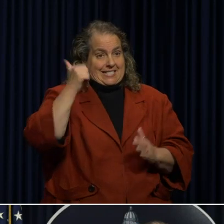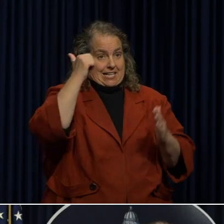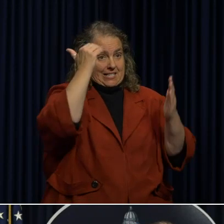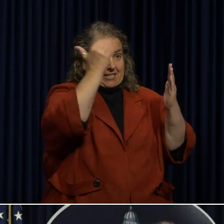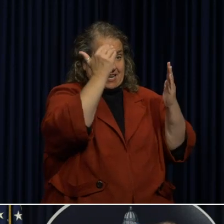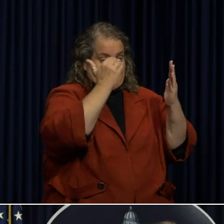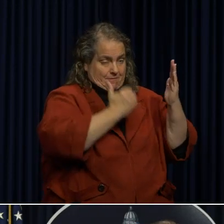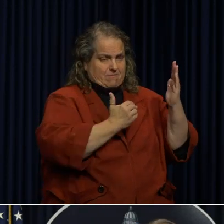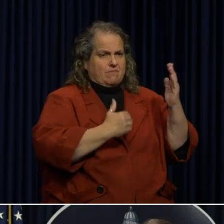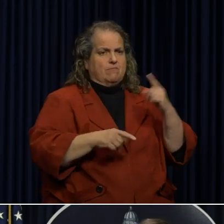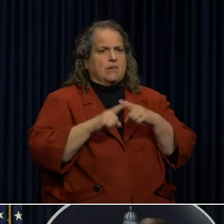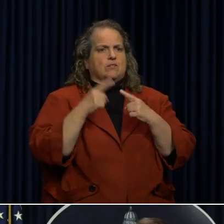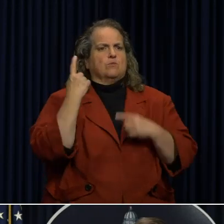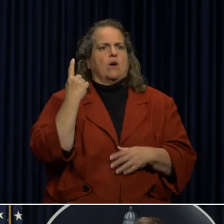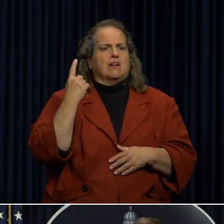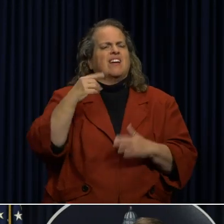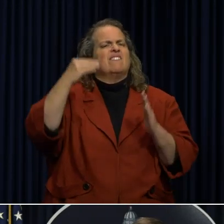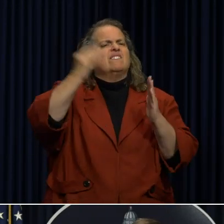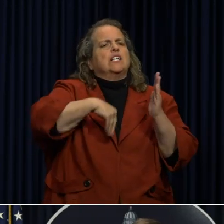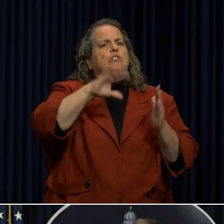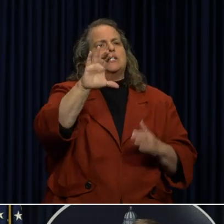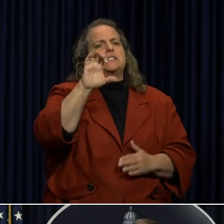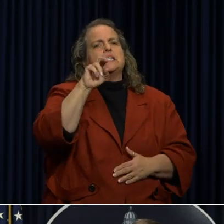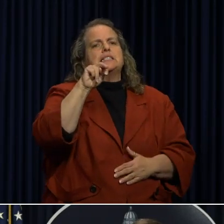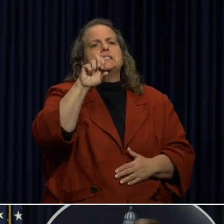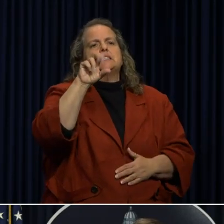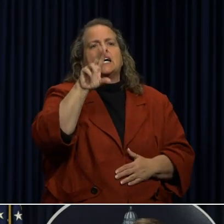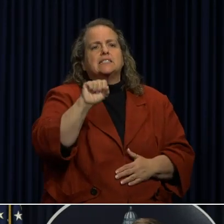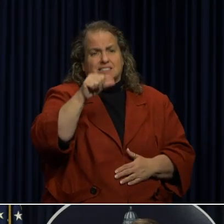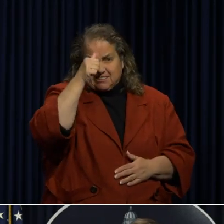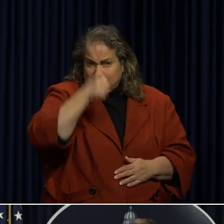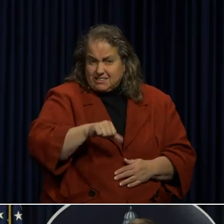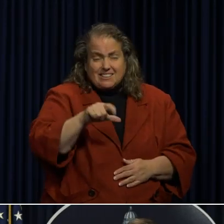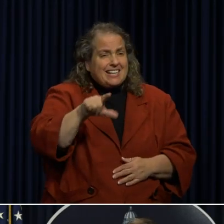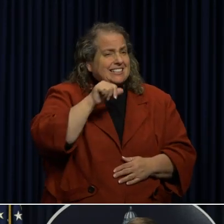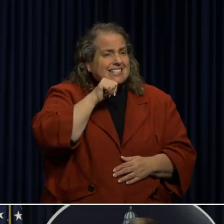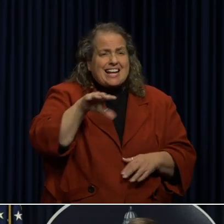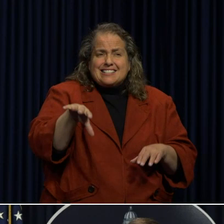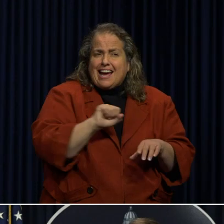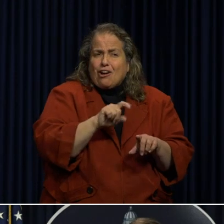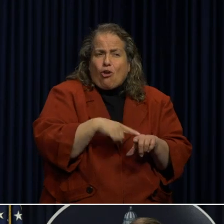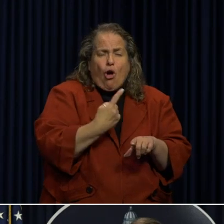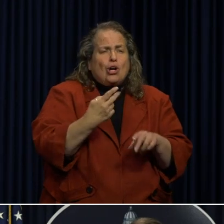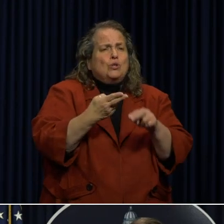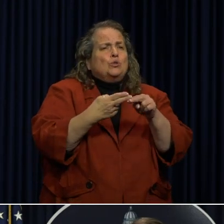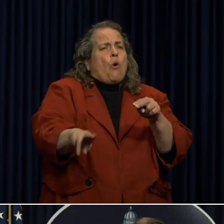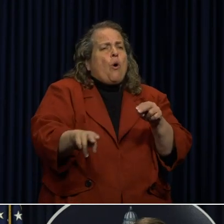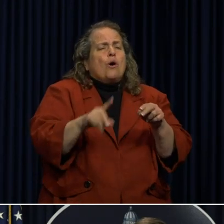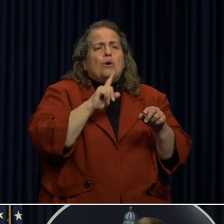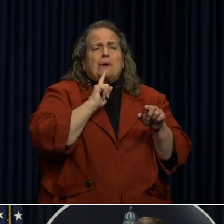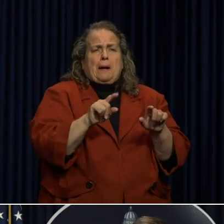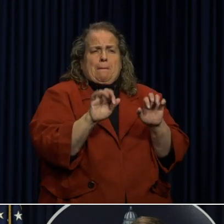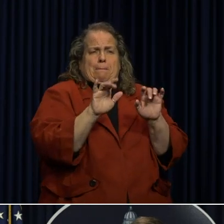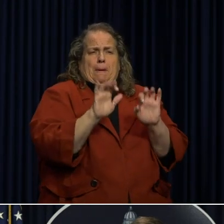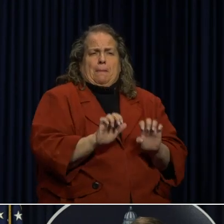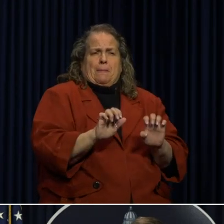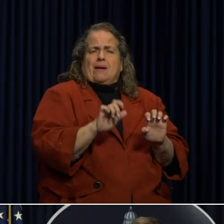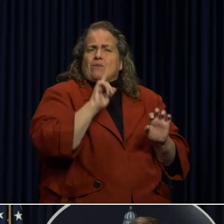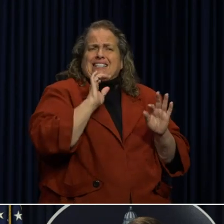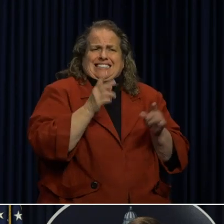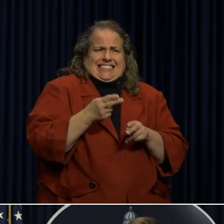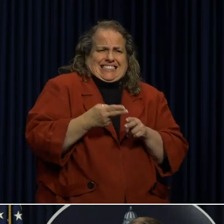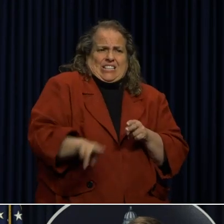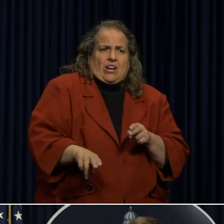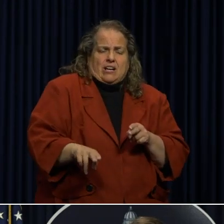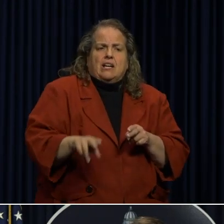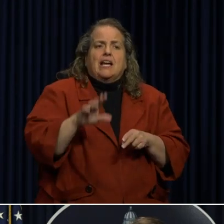have, this is how to do it. It doesn't take long at all. You can do this in a couple of minutes, and it is your legal obligation. And